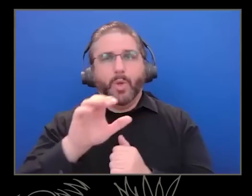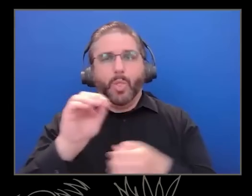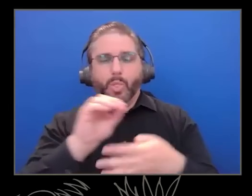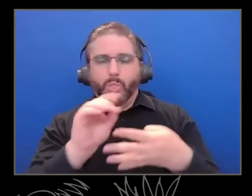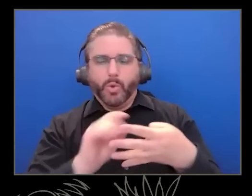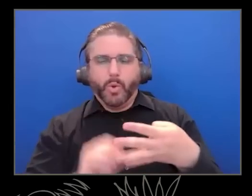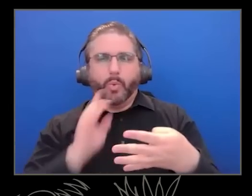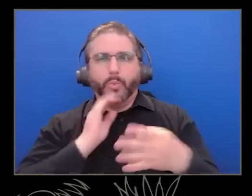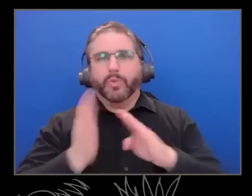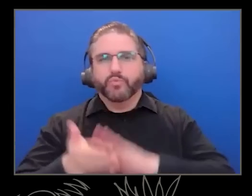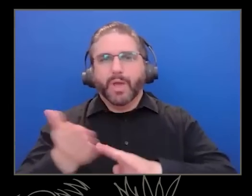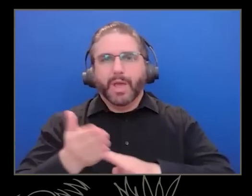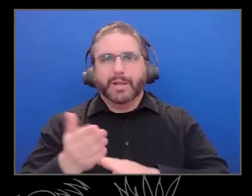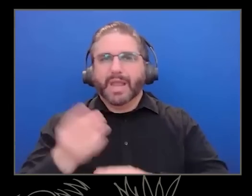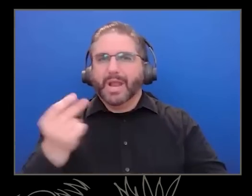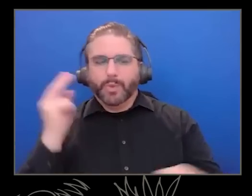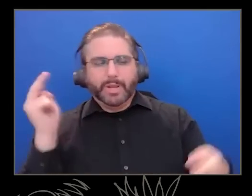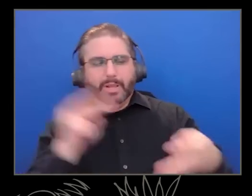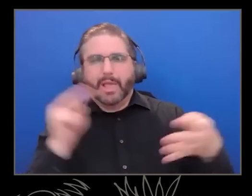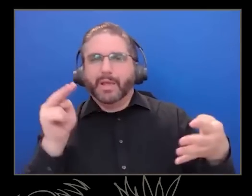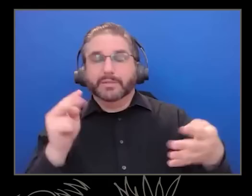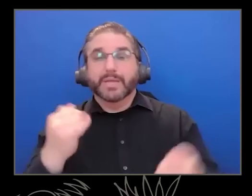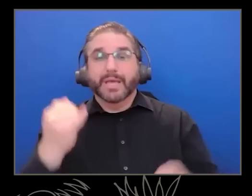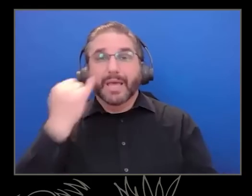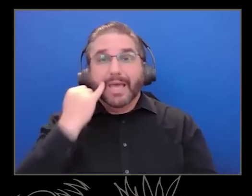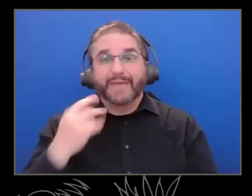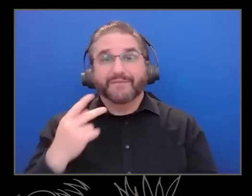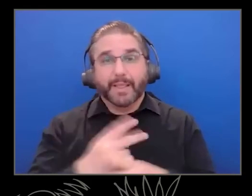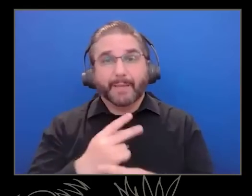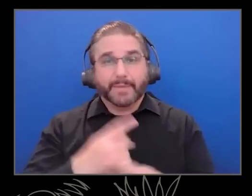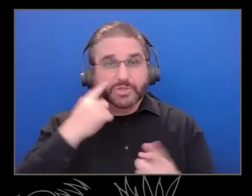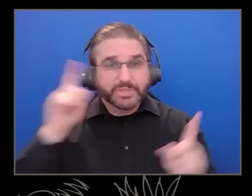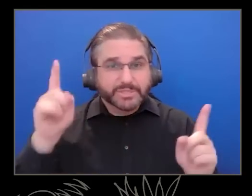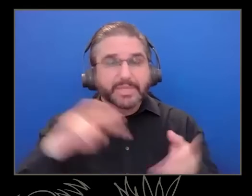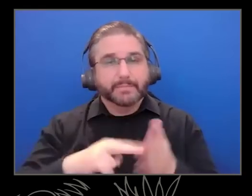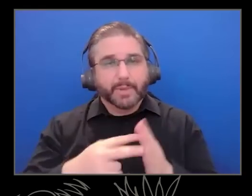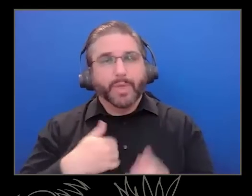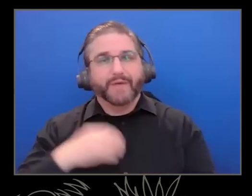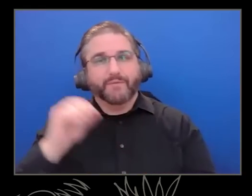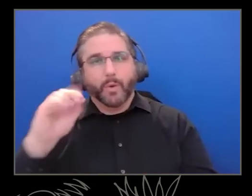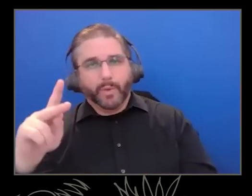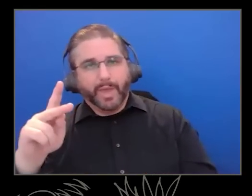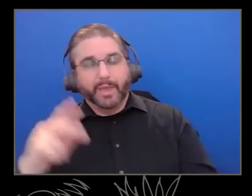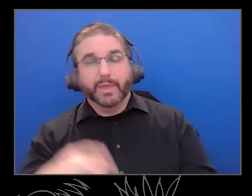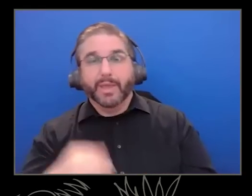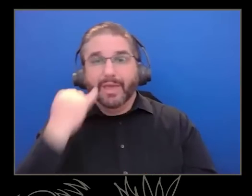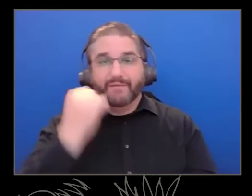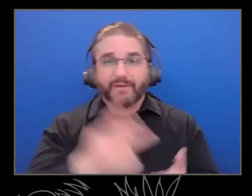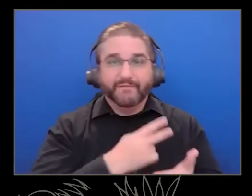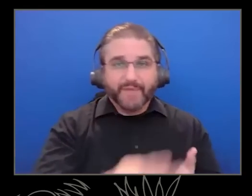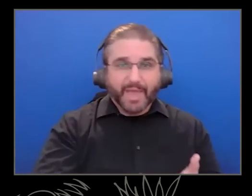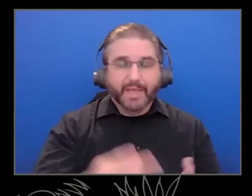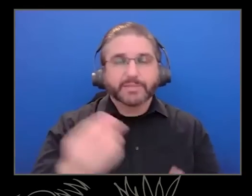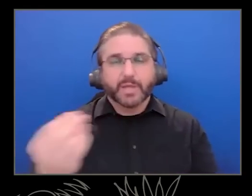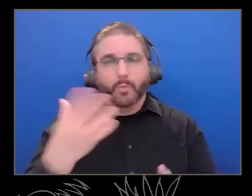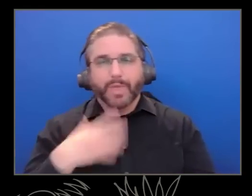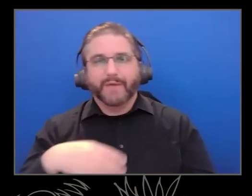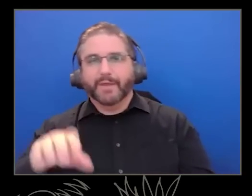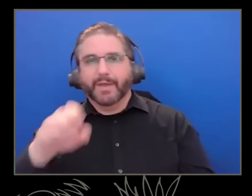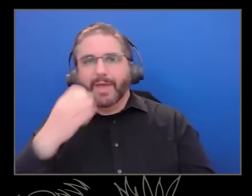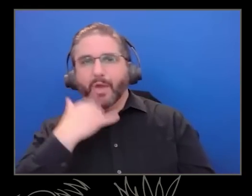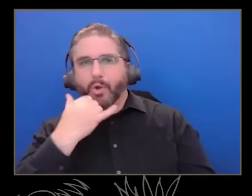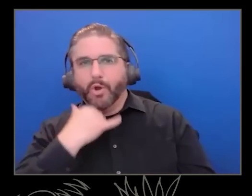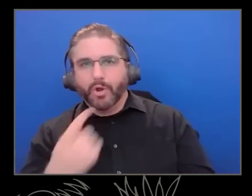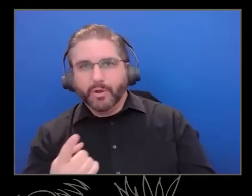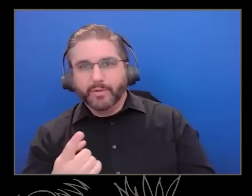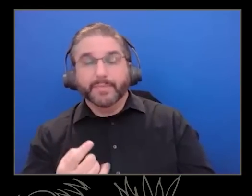at a glance. If the computation succeeds, we'll end up with the OK type. If it fails, we'll end up with the error type. And